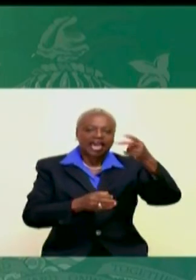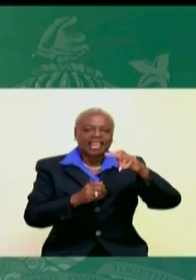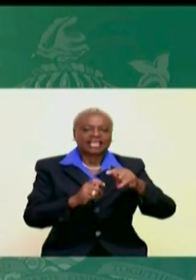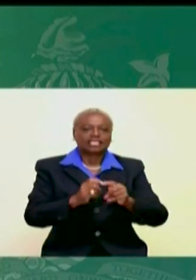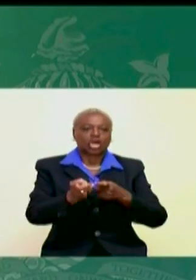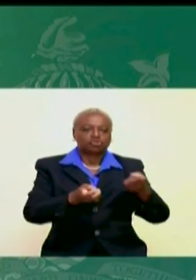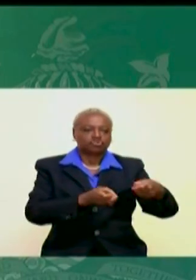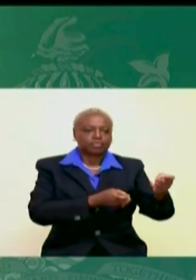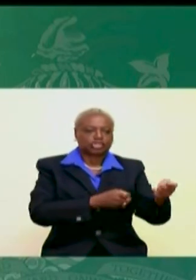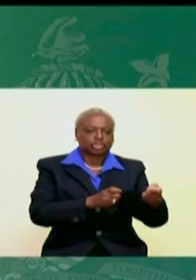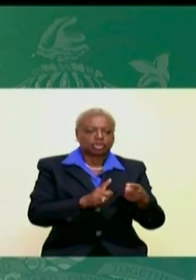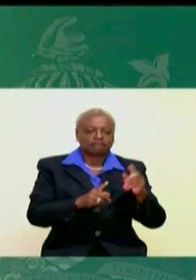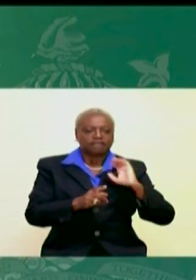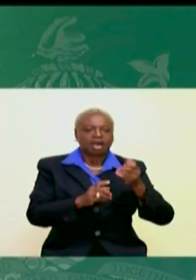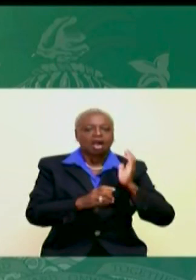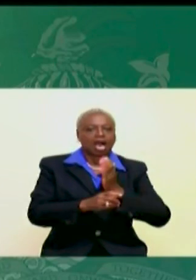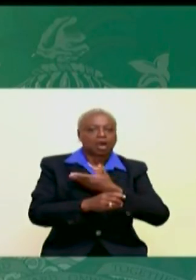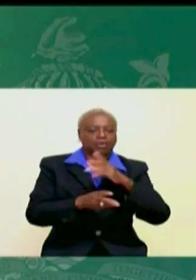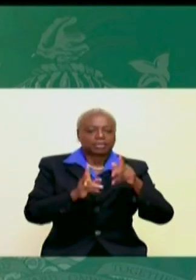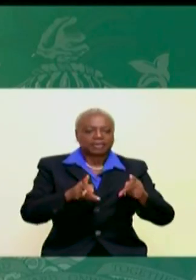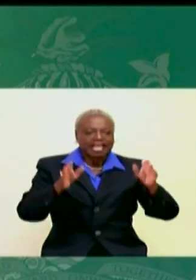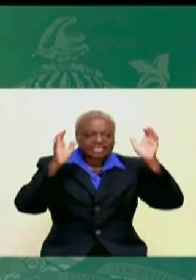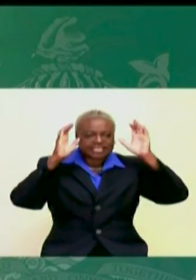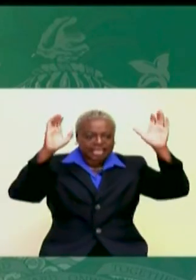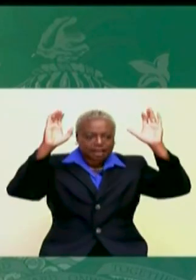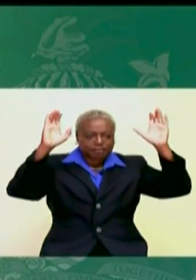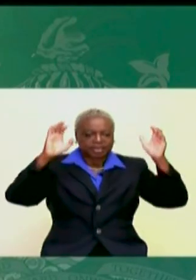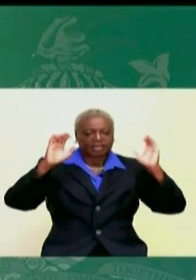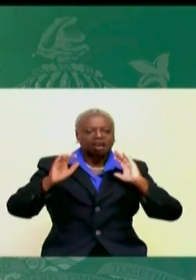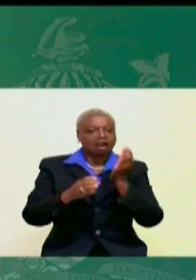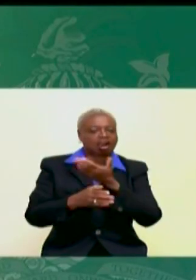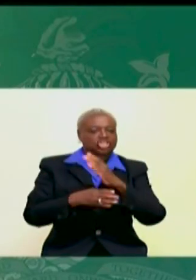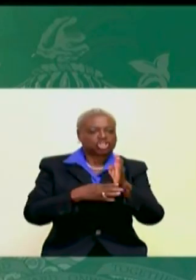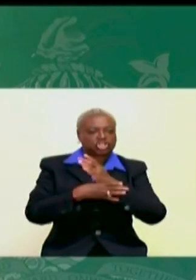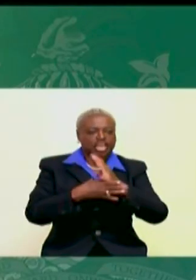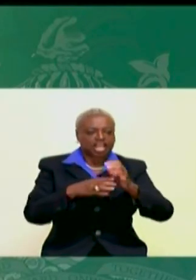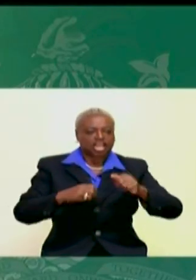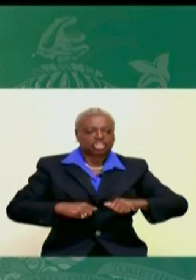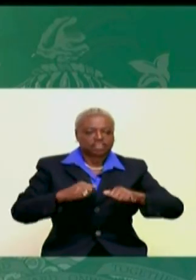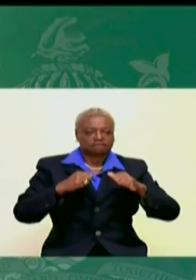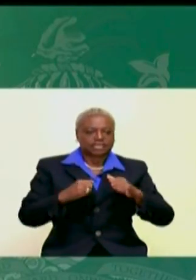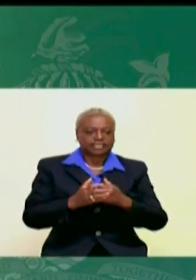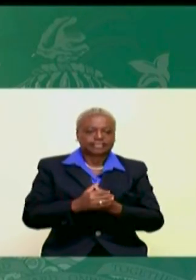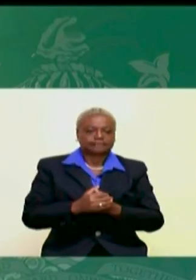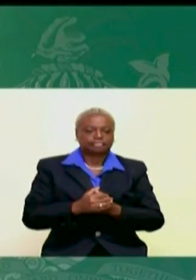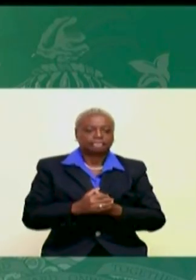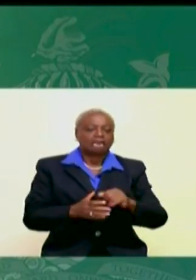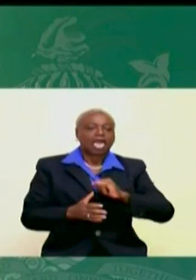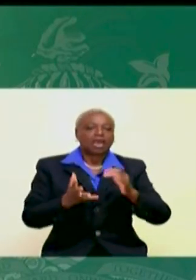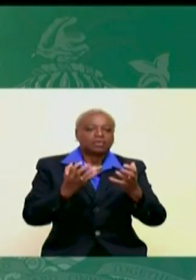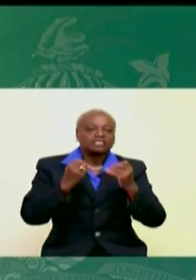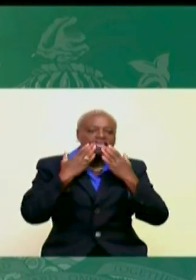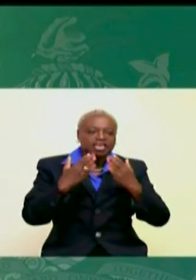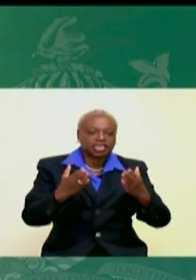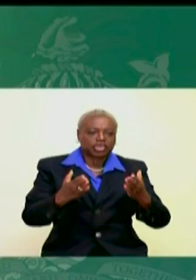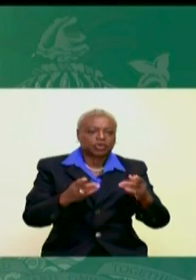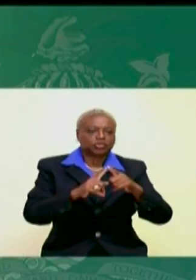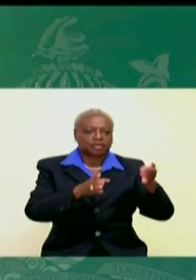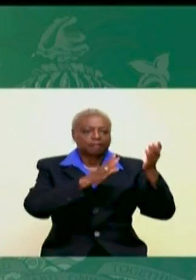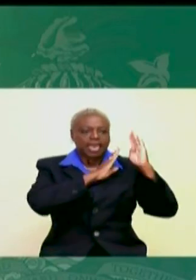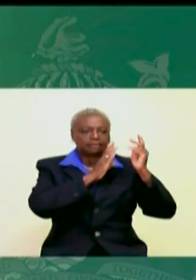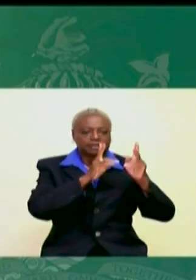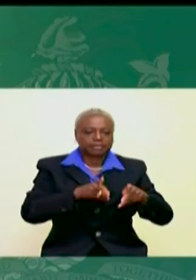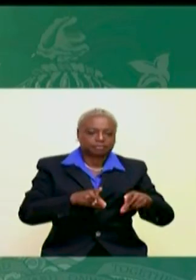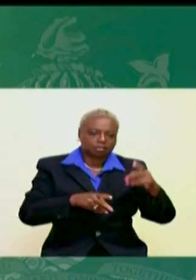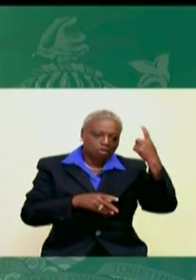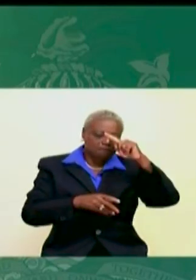of our people and celebrate our shared achievements. I wish to express my gratitude to the Bahamian people for showing